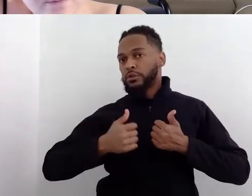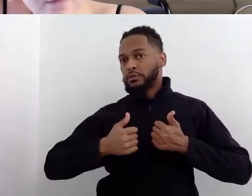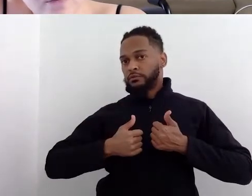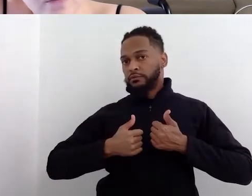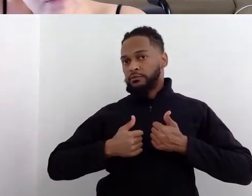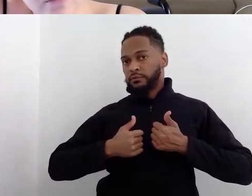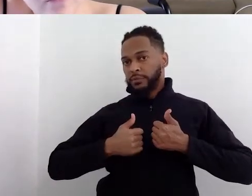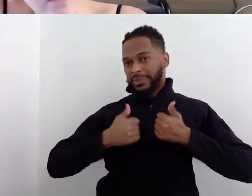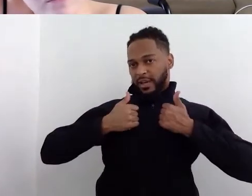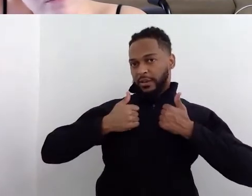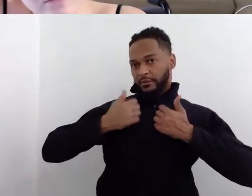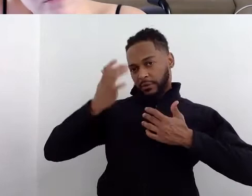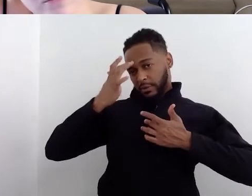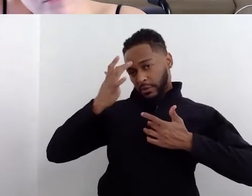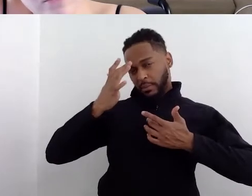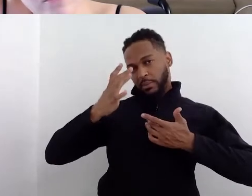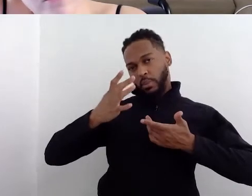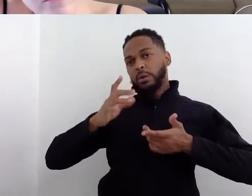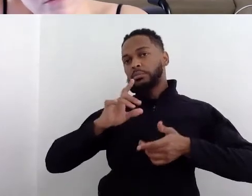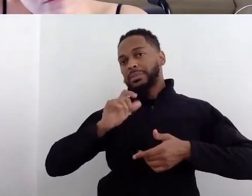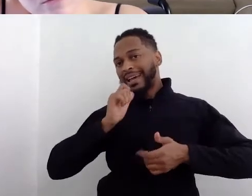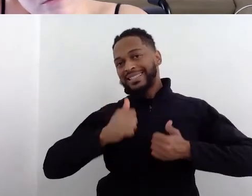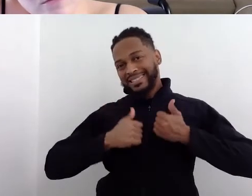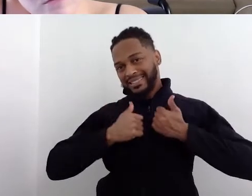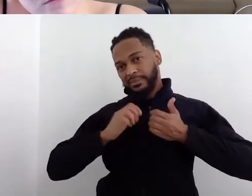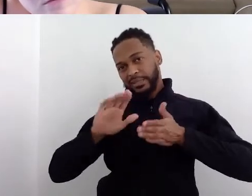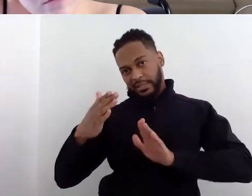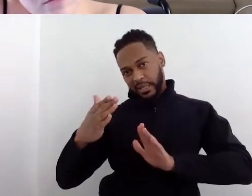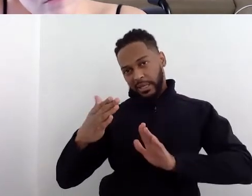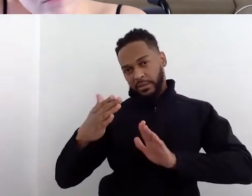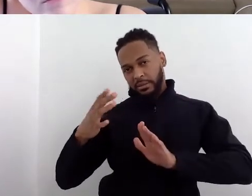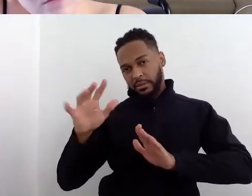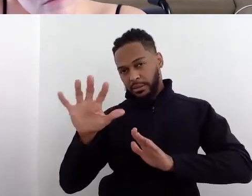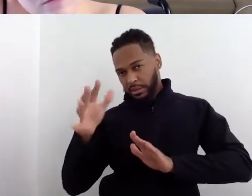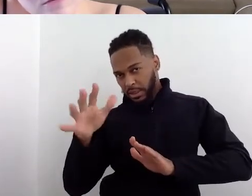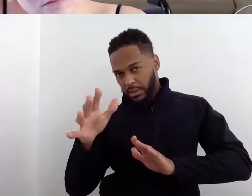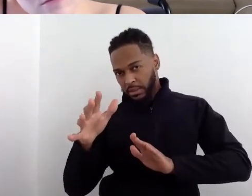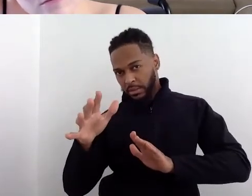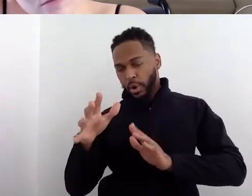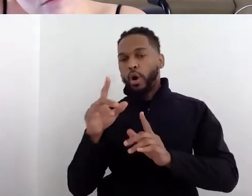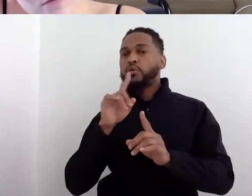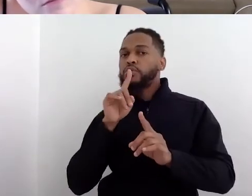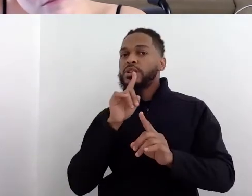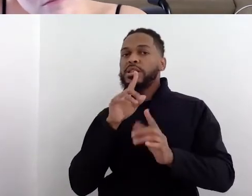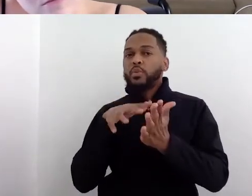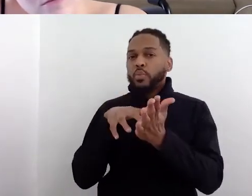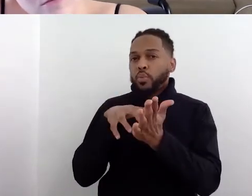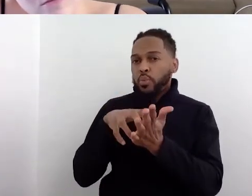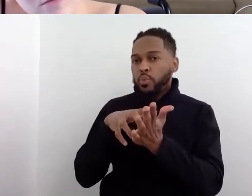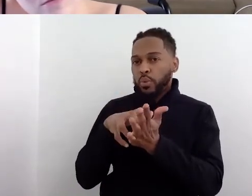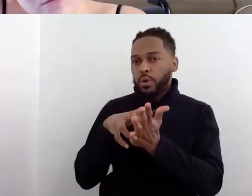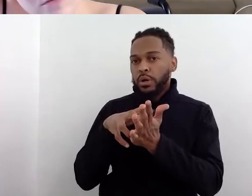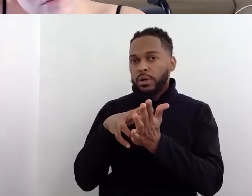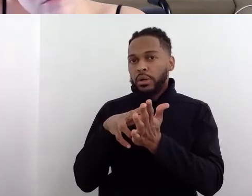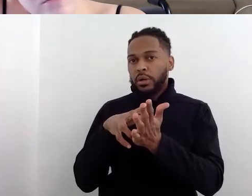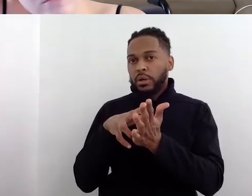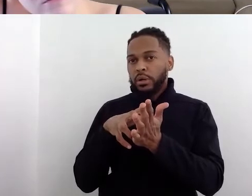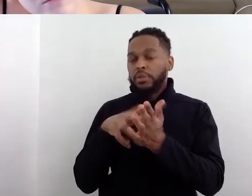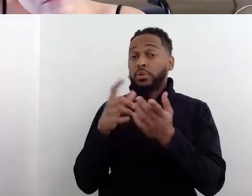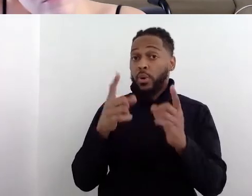kind of like in a dead state is one way you could think of it, or like super weakened. And so then your body sees the whole virus